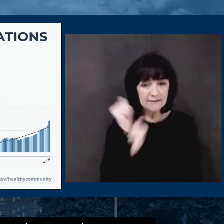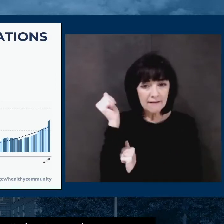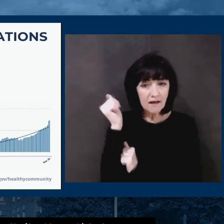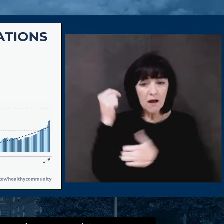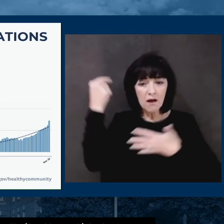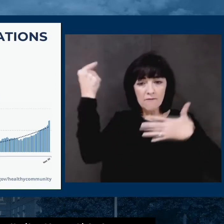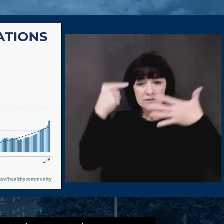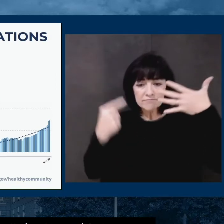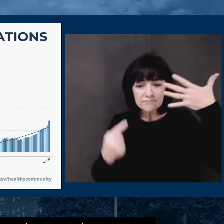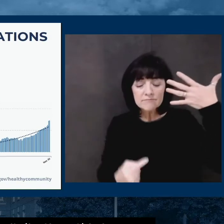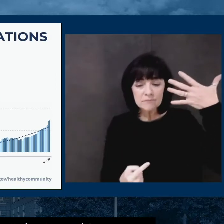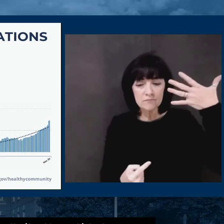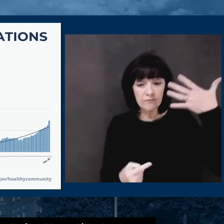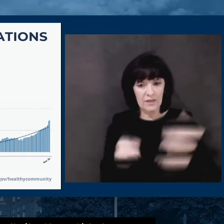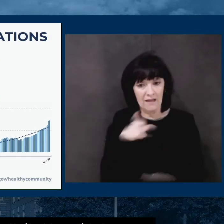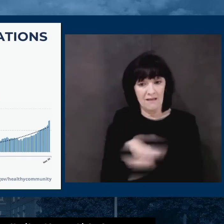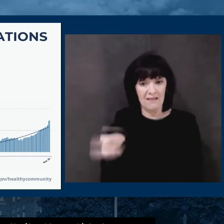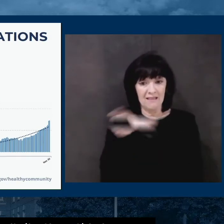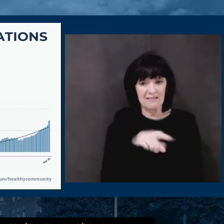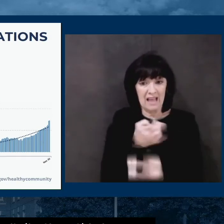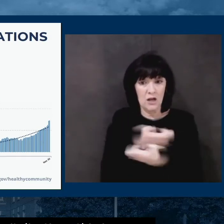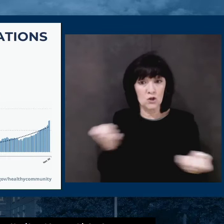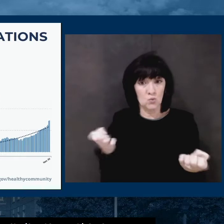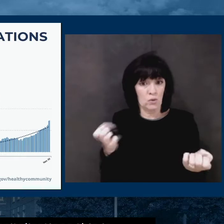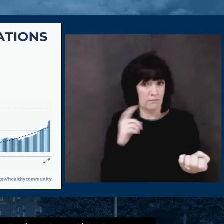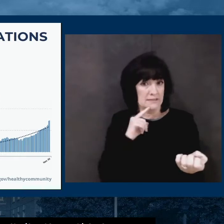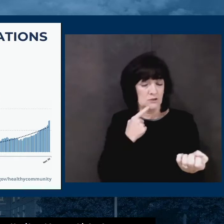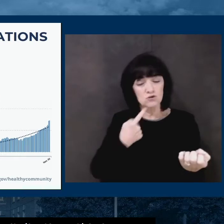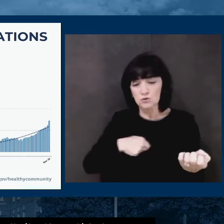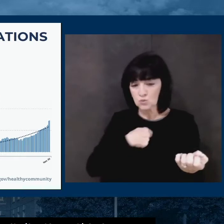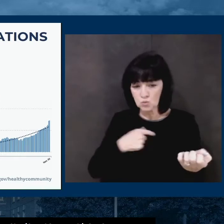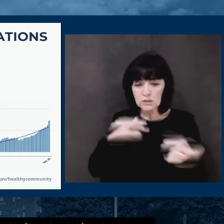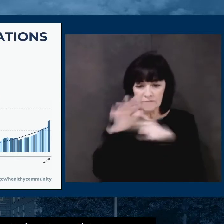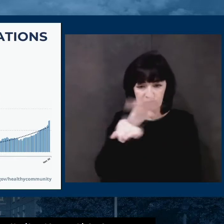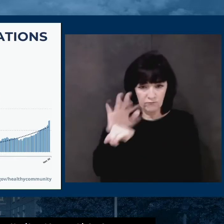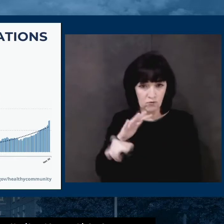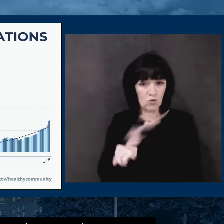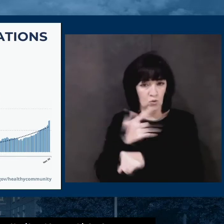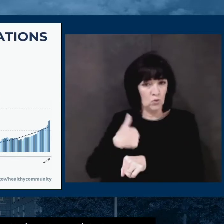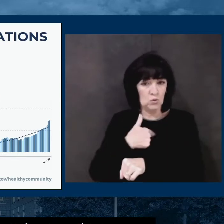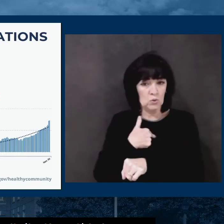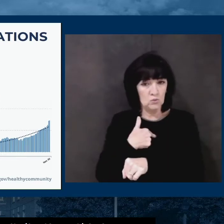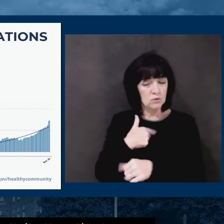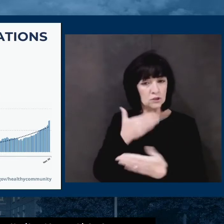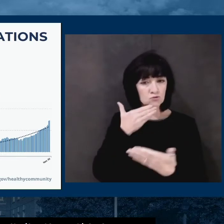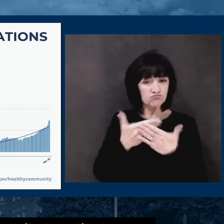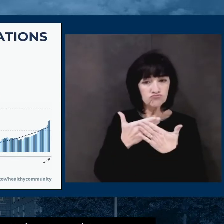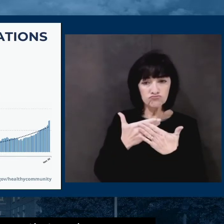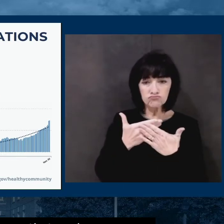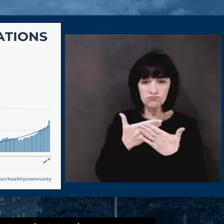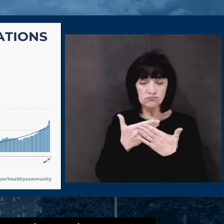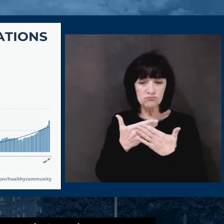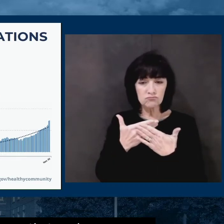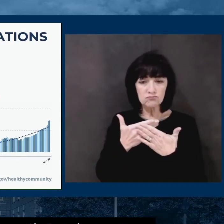at very seriously. You can see that we had our peak back at the end of April at